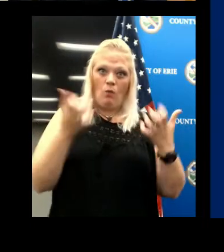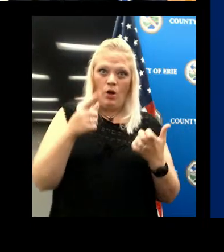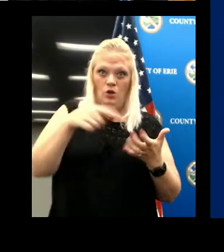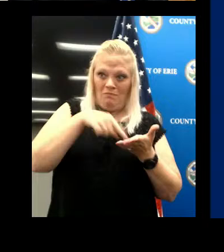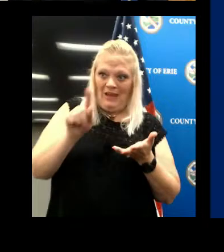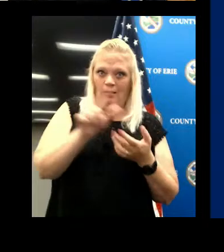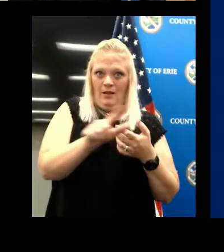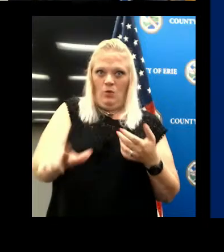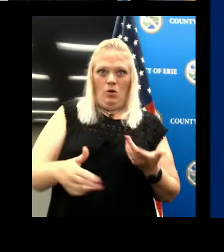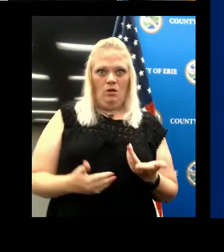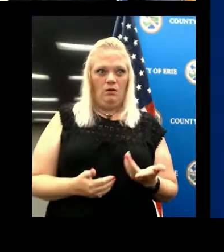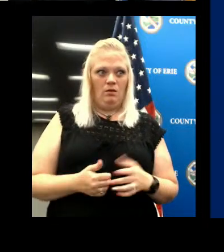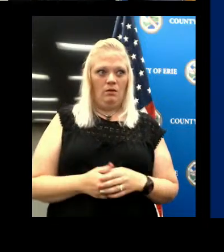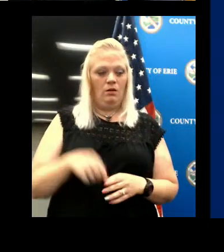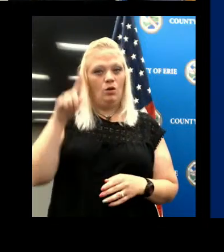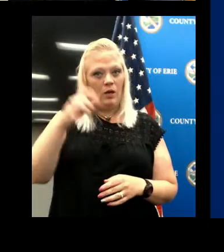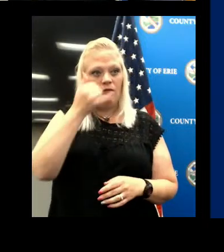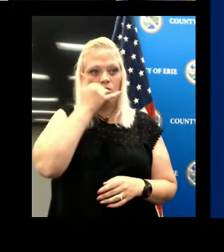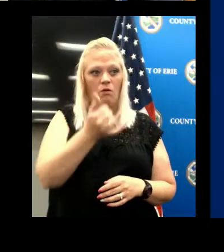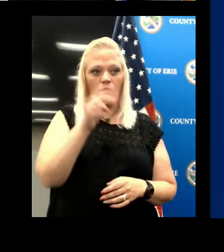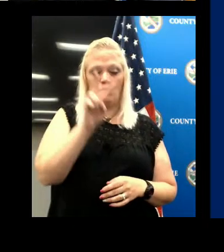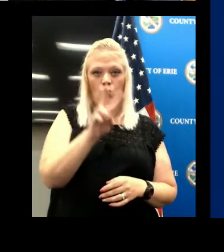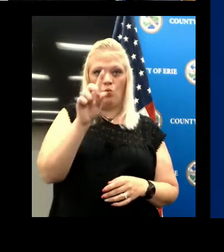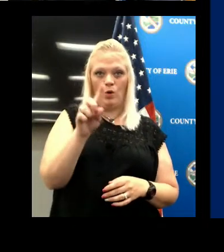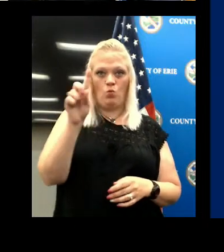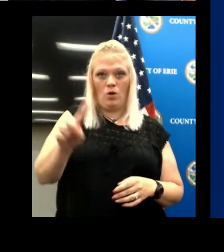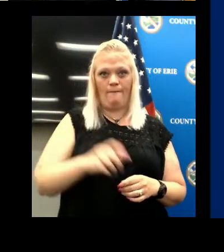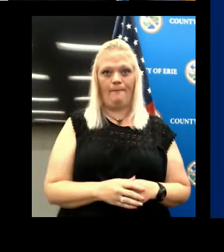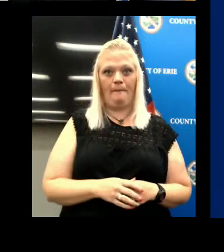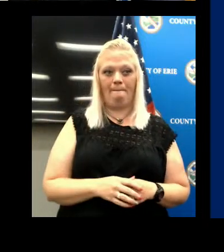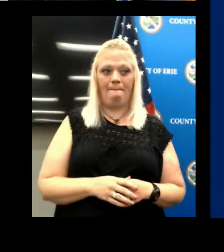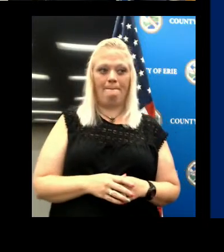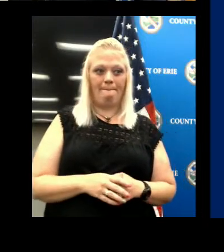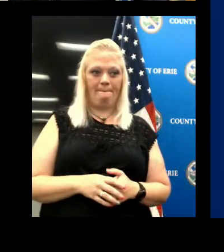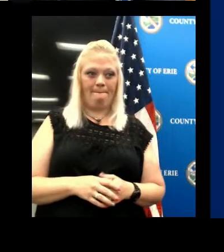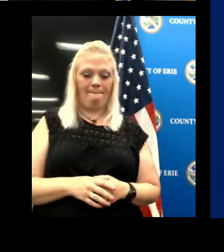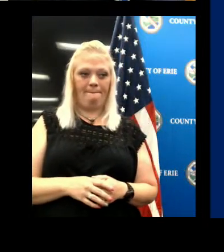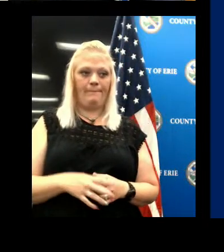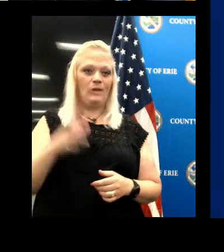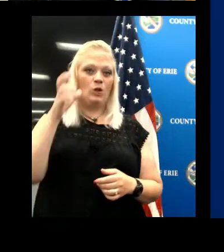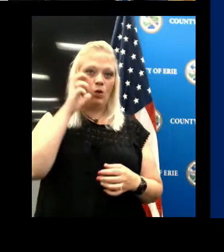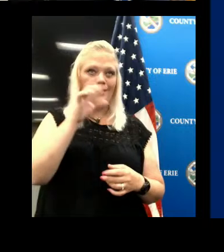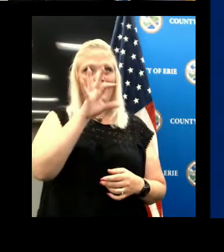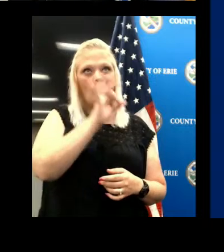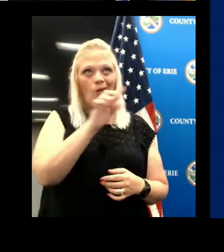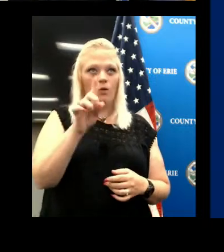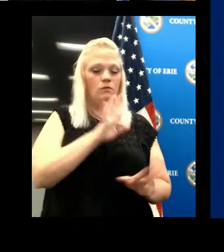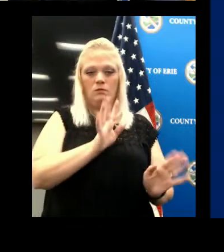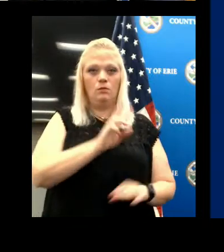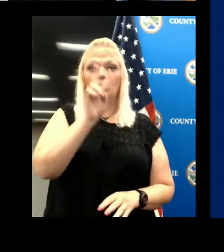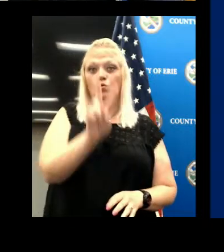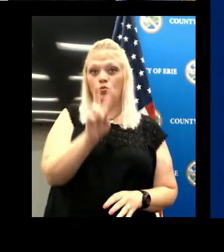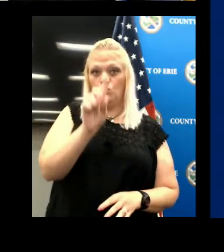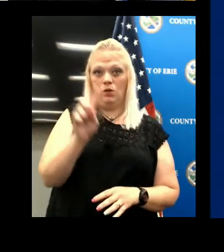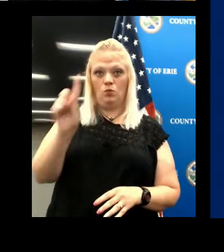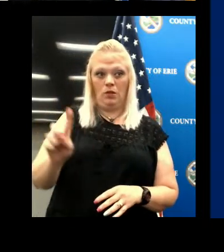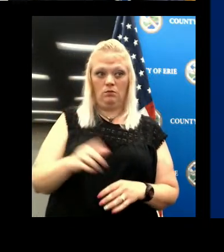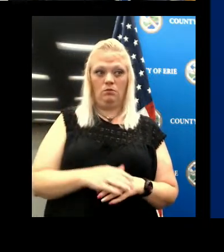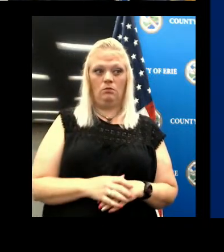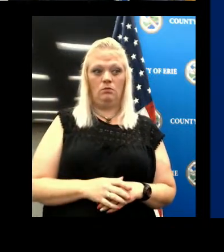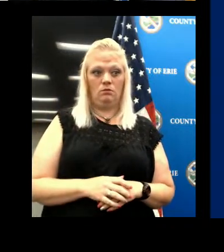your landlords. You need to call 211. You hear about 911, but 211 is a